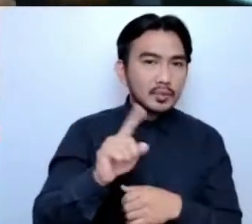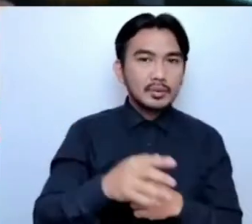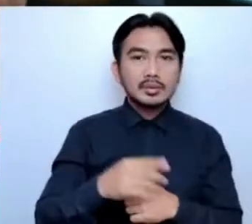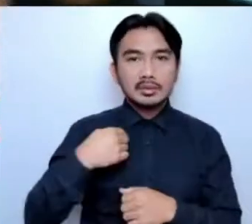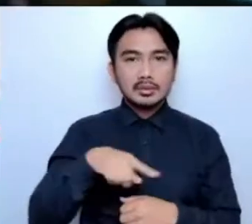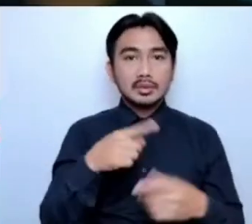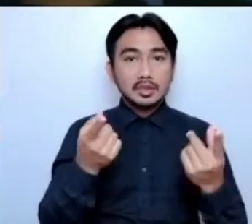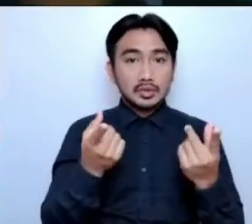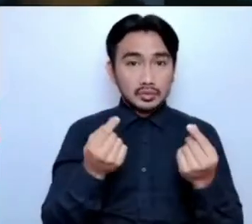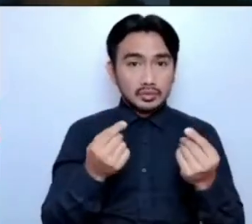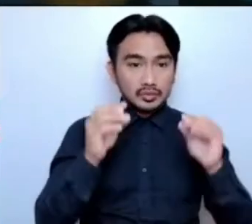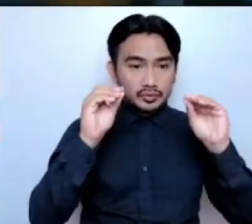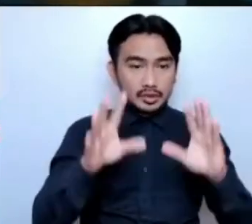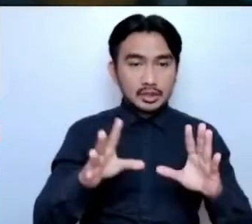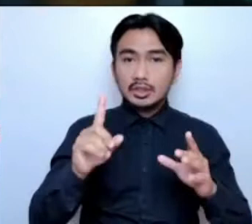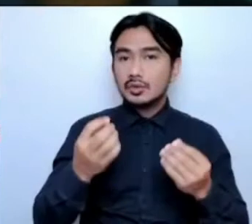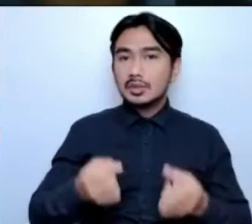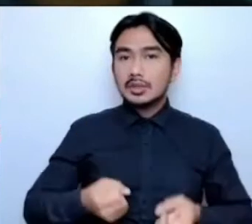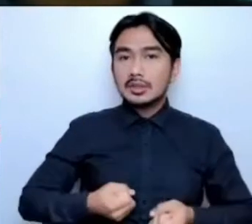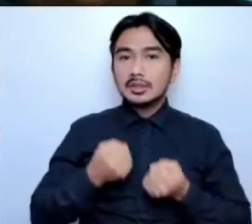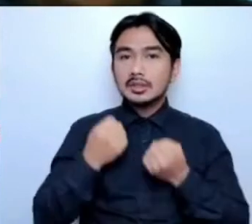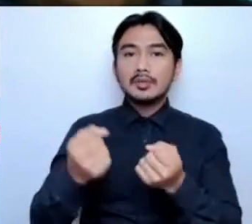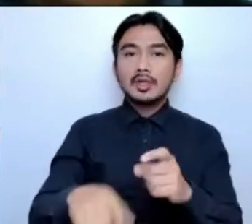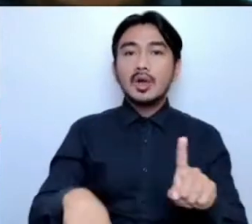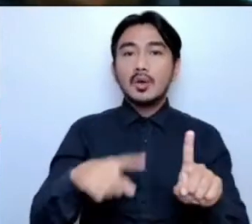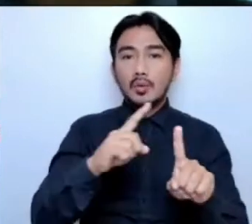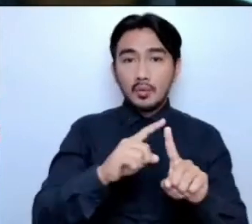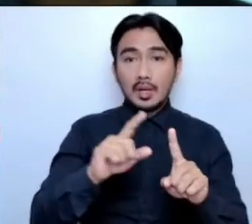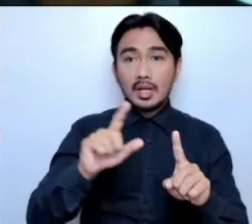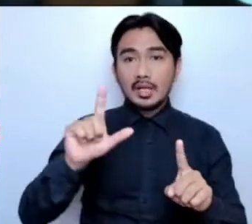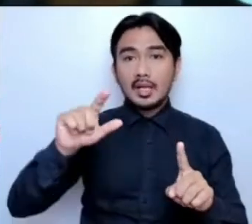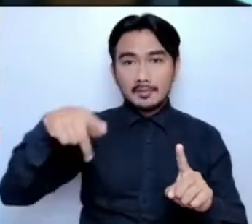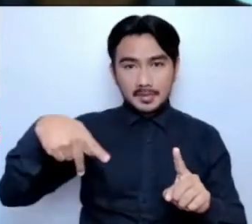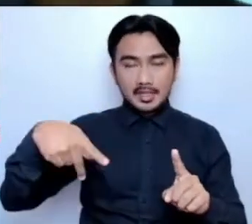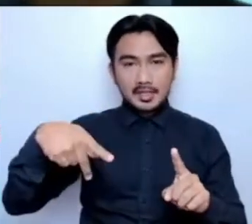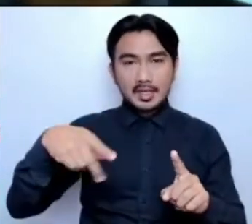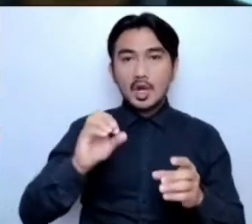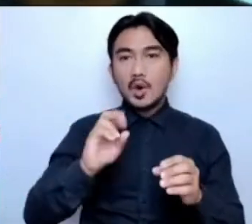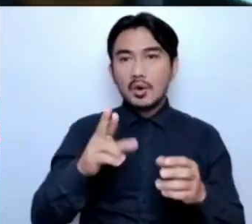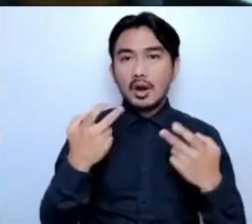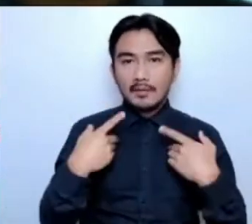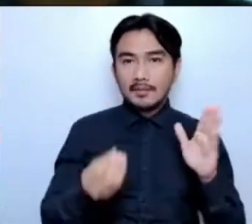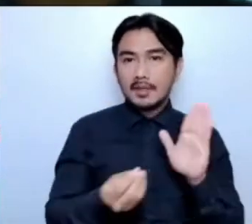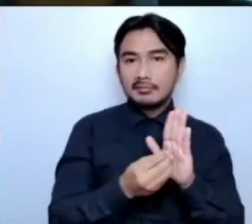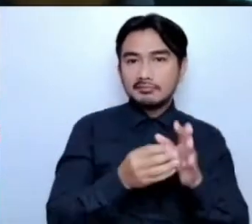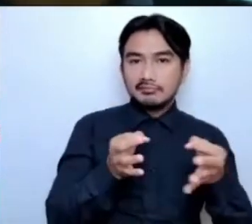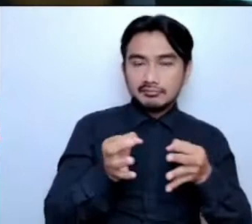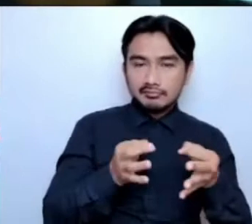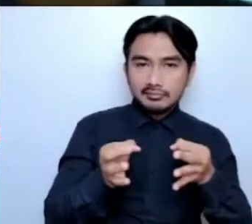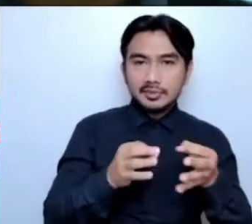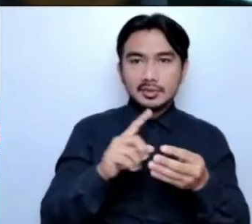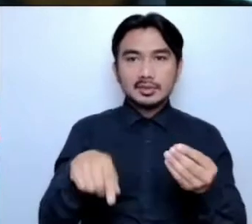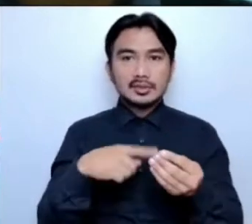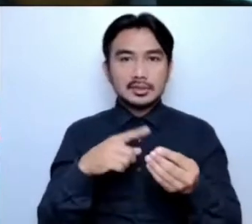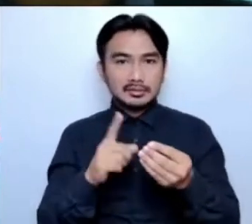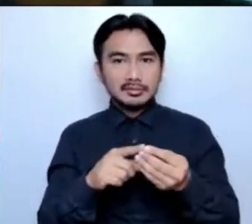1 lesson plan with annotations, identifying the research-based knowledge and or principles